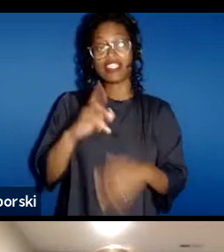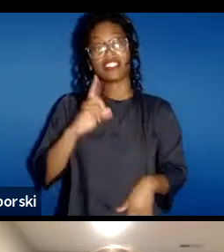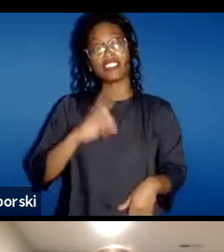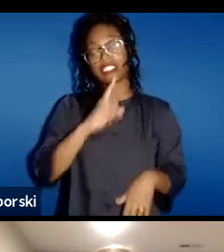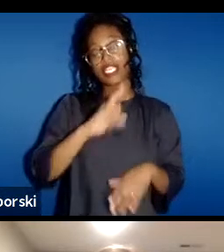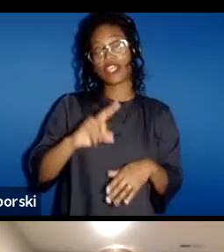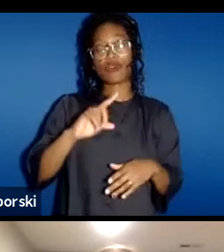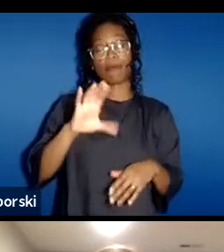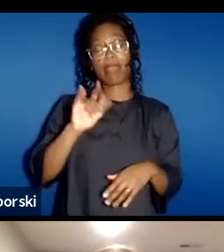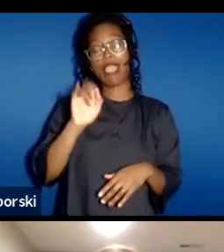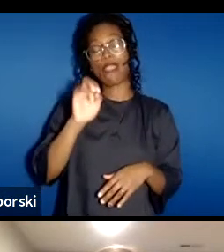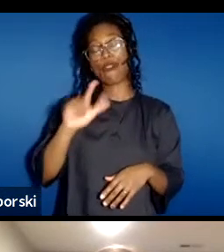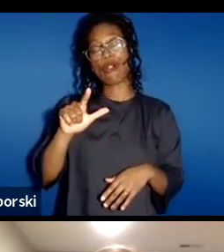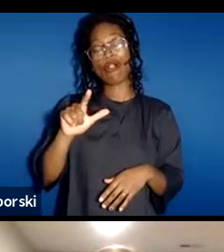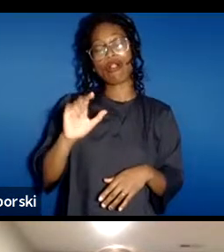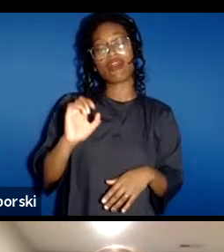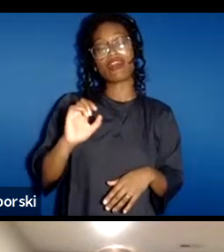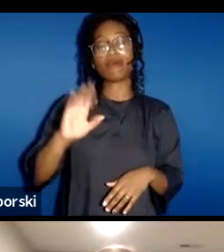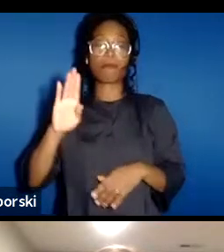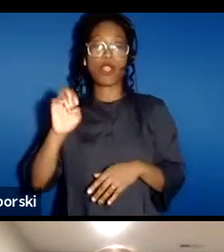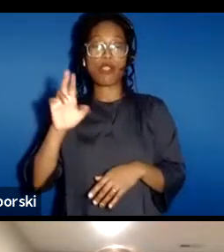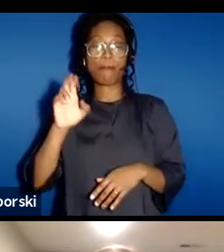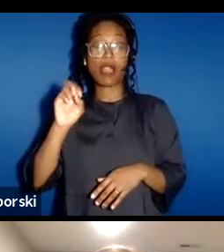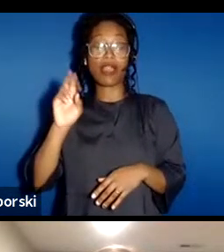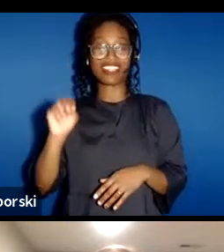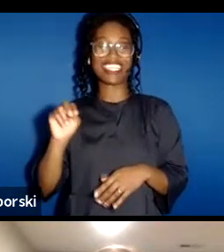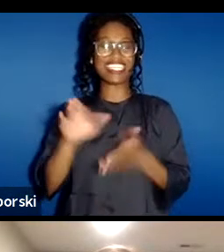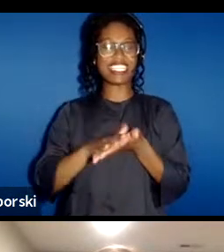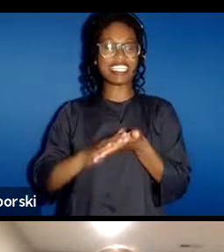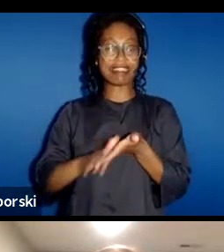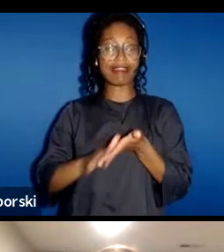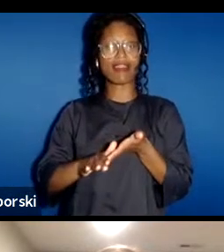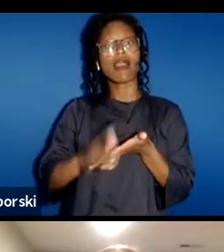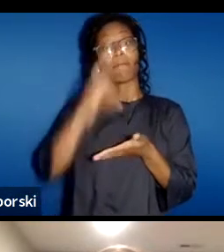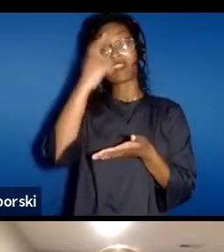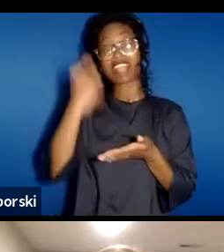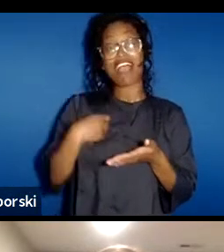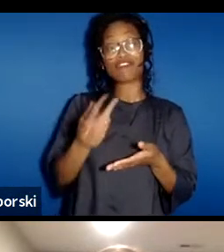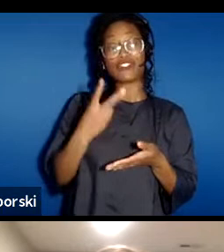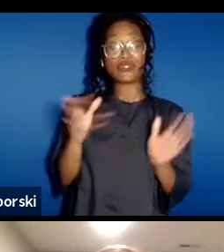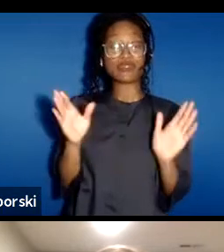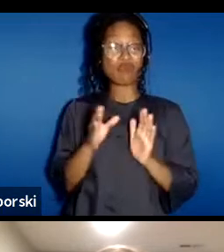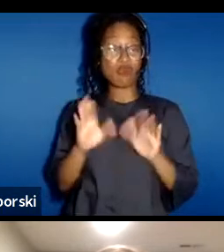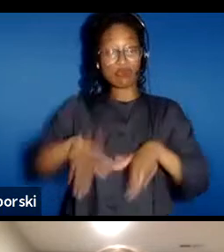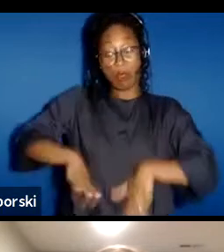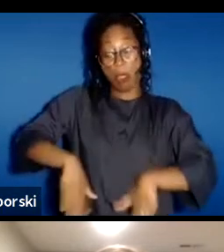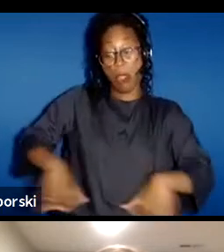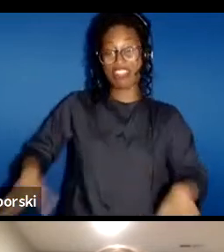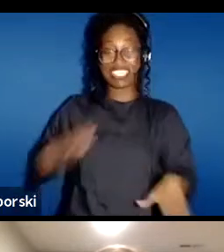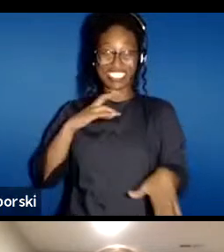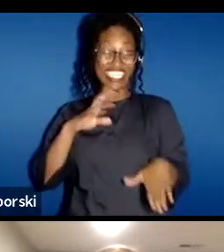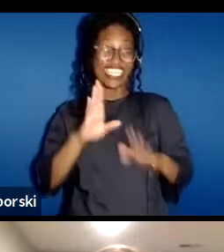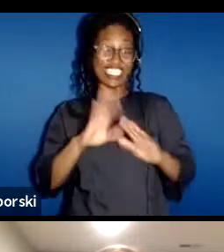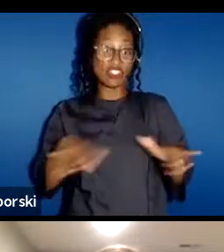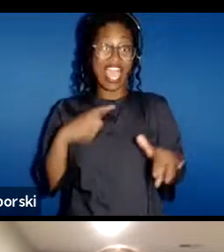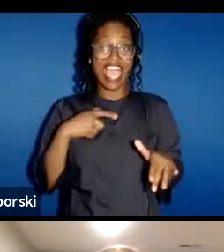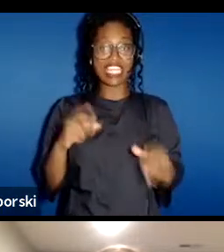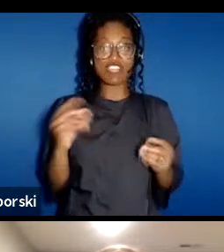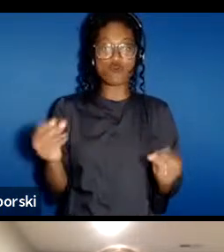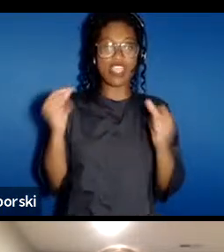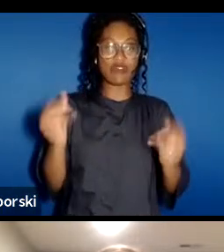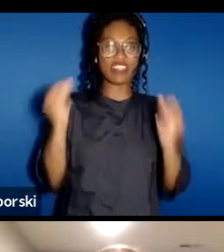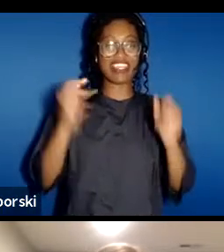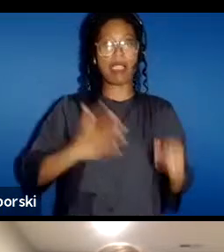barrel bourbon, neat, because I have two small children, and quickness is really